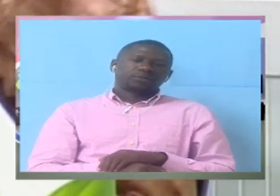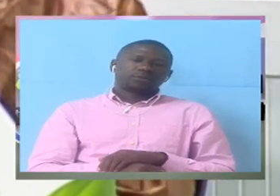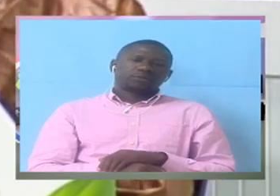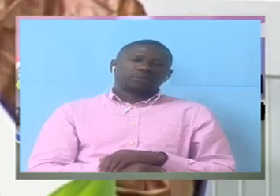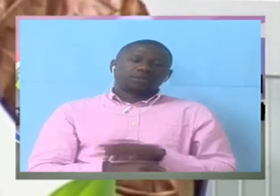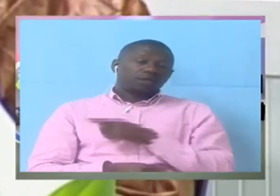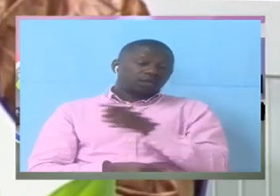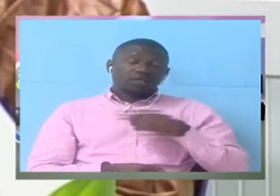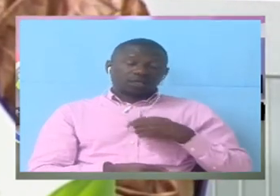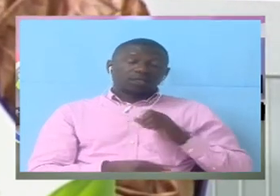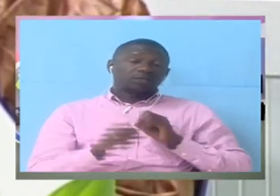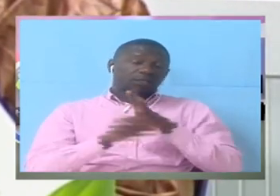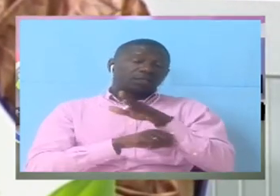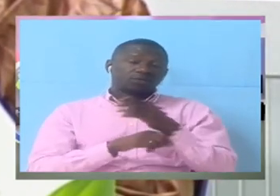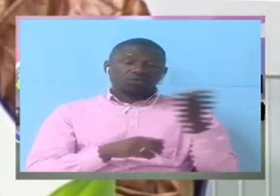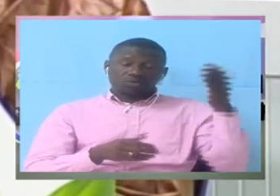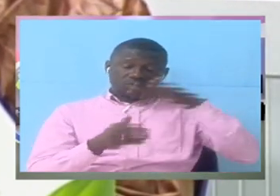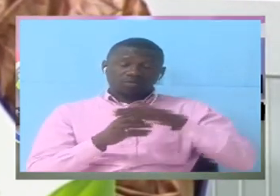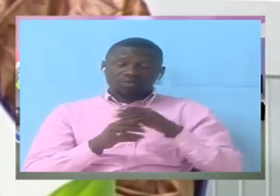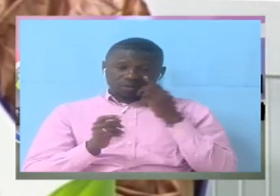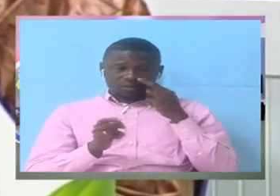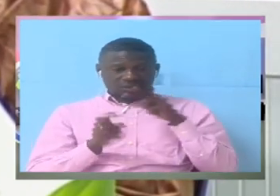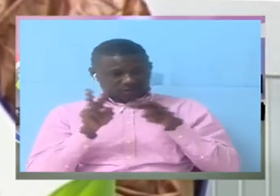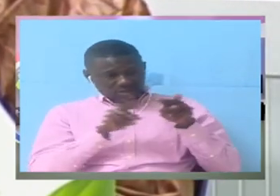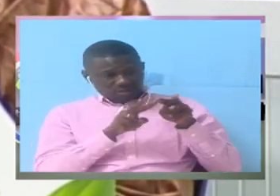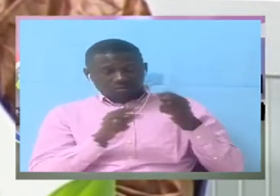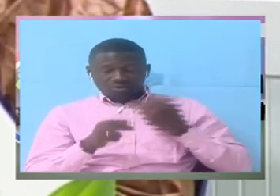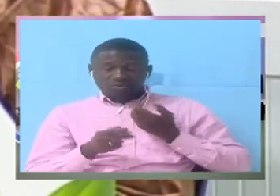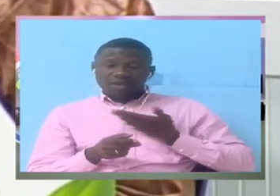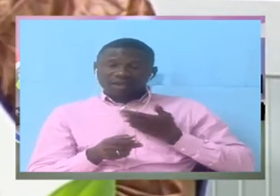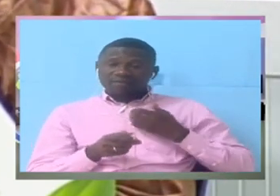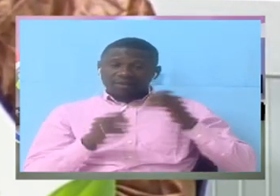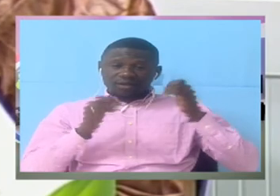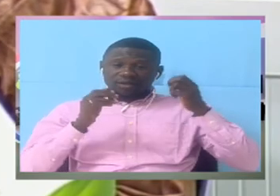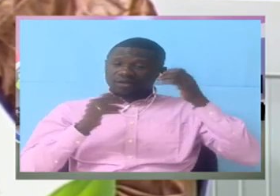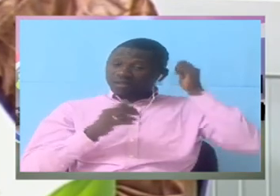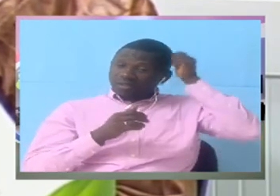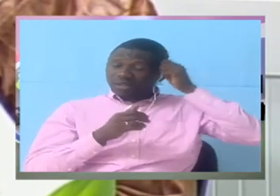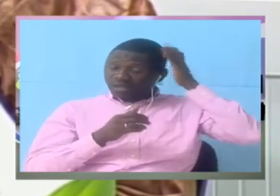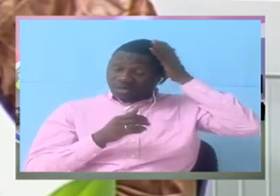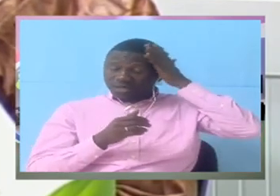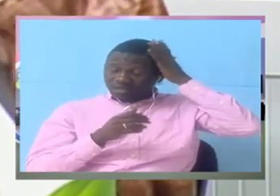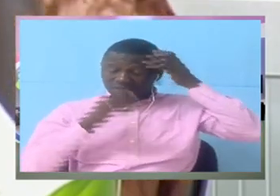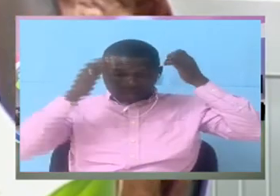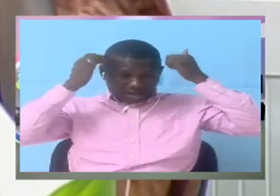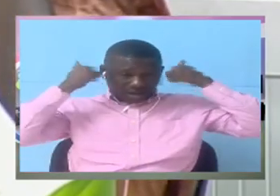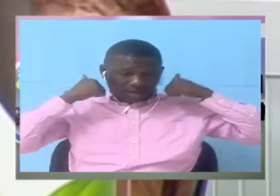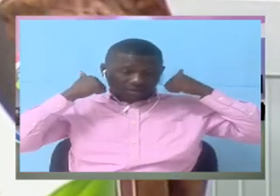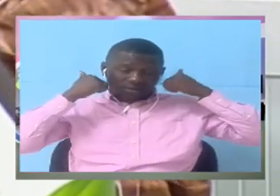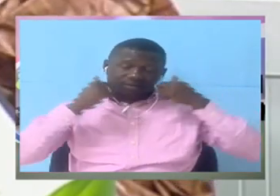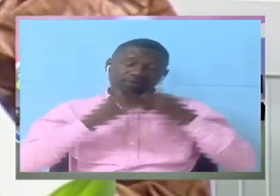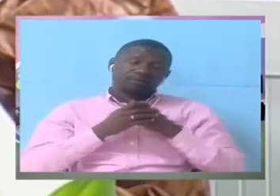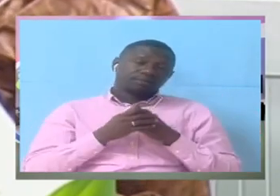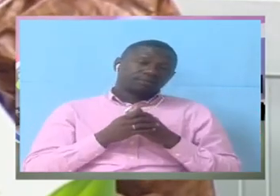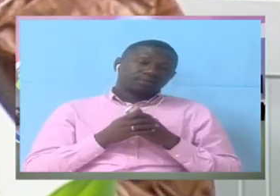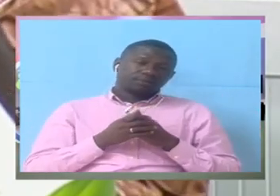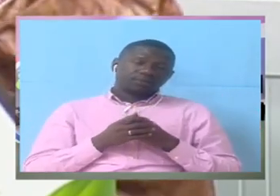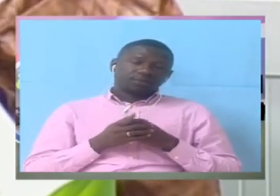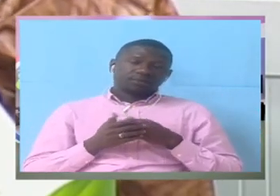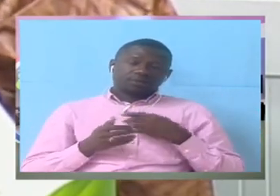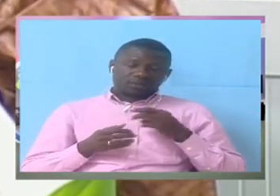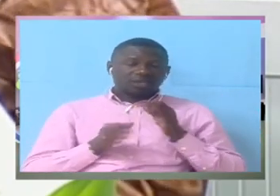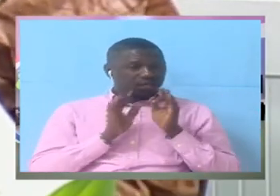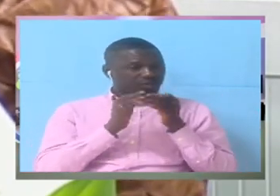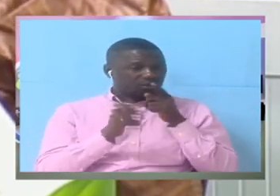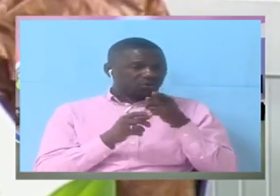bento kuntono. They sent her to find out because I had a rasta heart on. Ya fine ko taje kam mofula bije nyinne be nyinne ni ni beje do